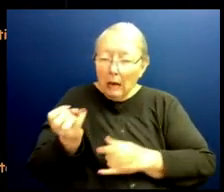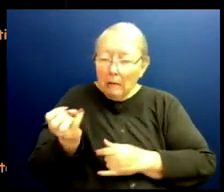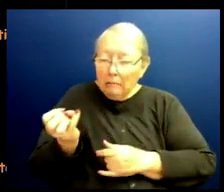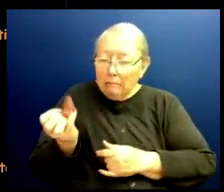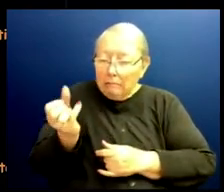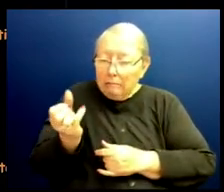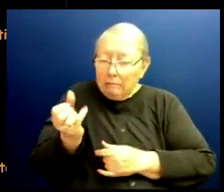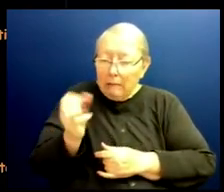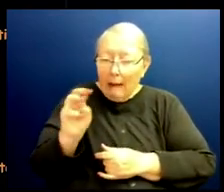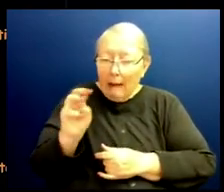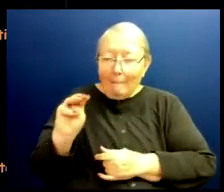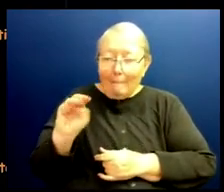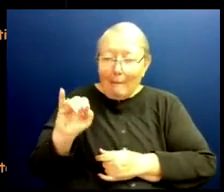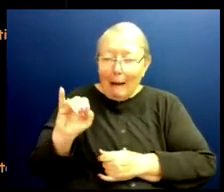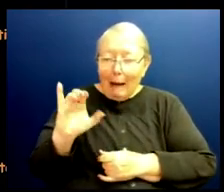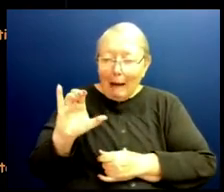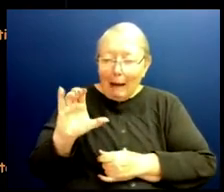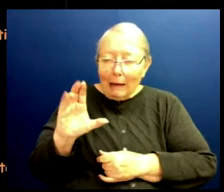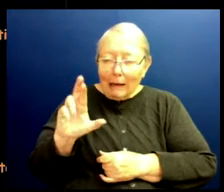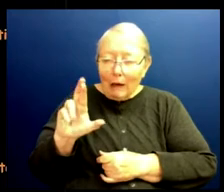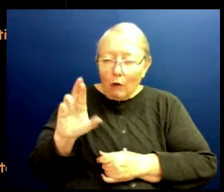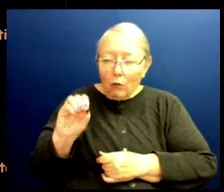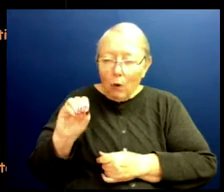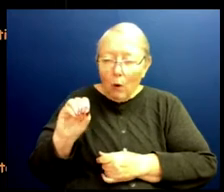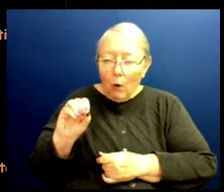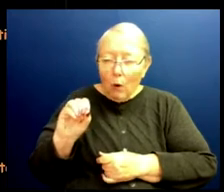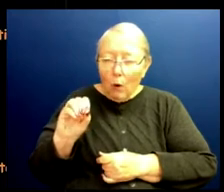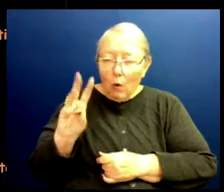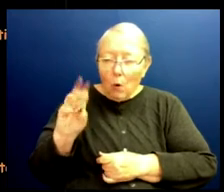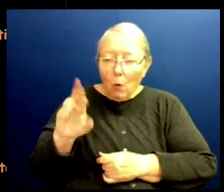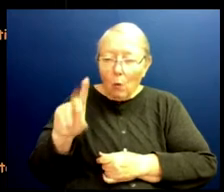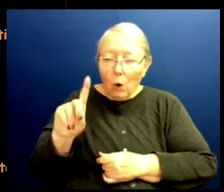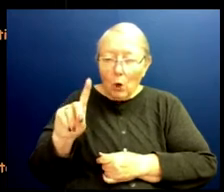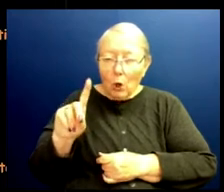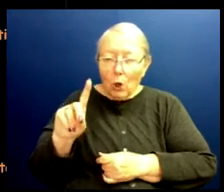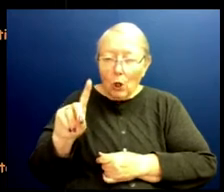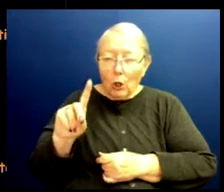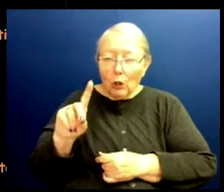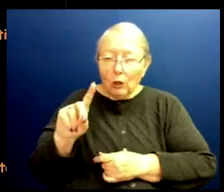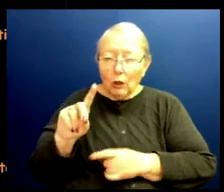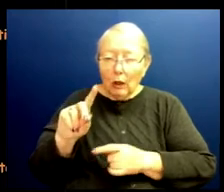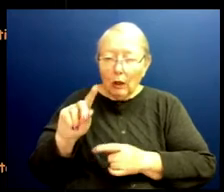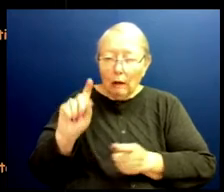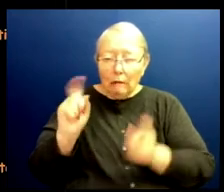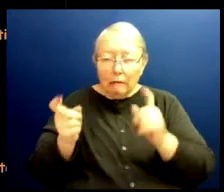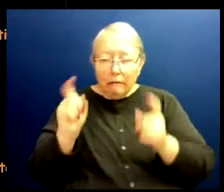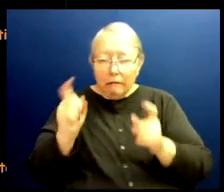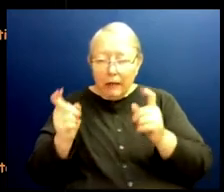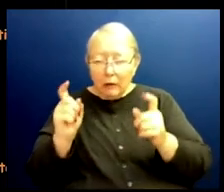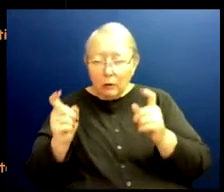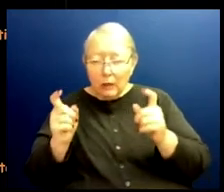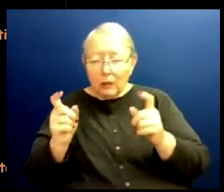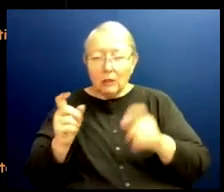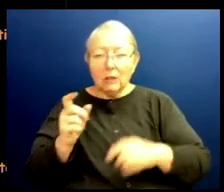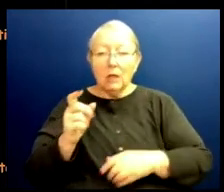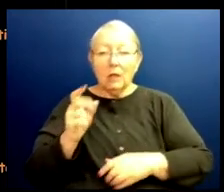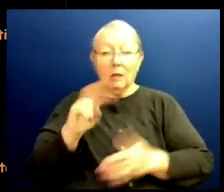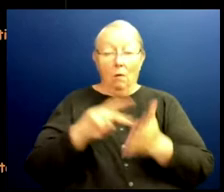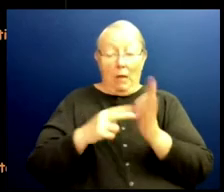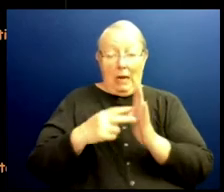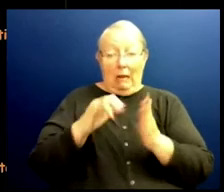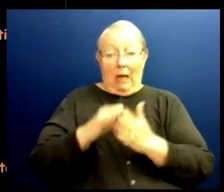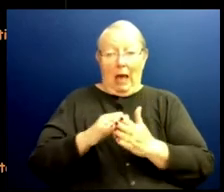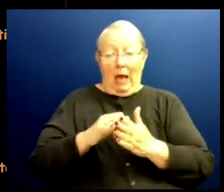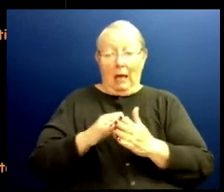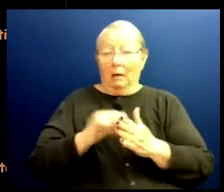had caused what we call quantum fluctuations, that is very slight differences in the